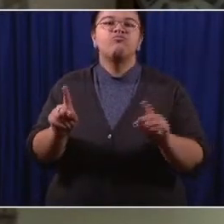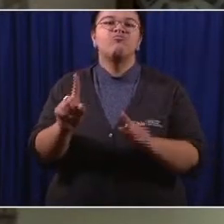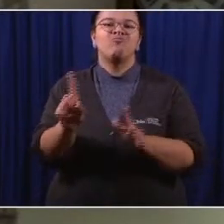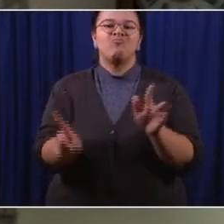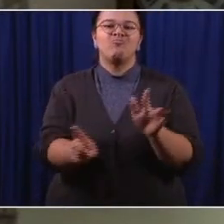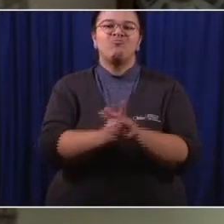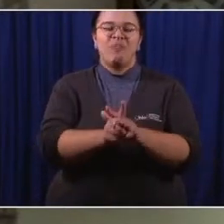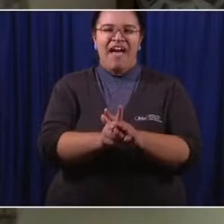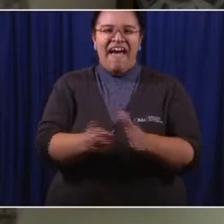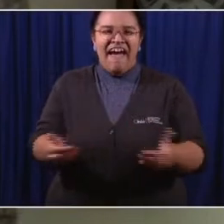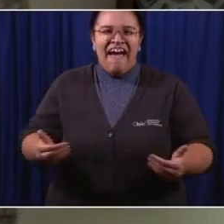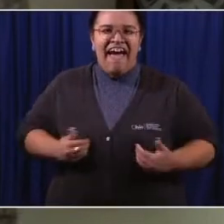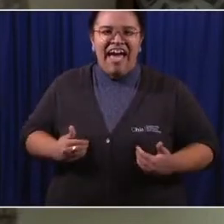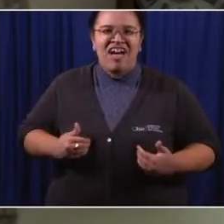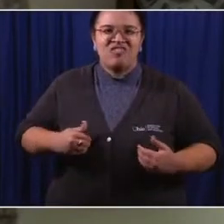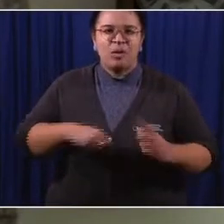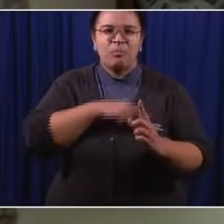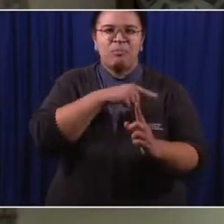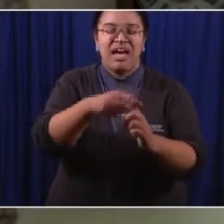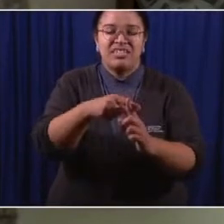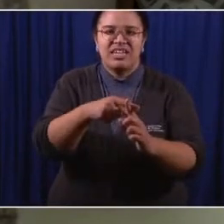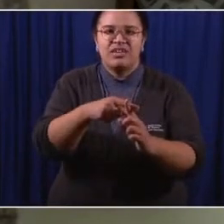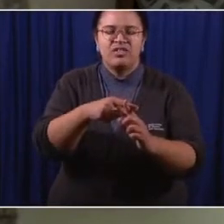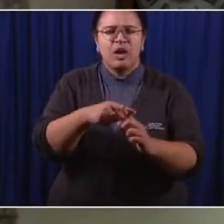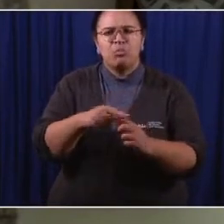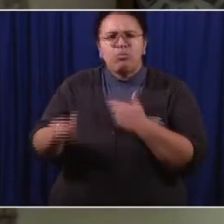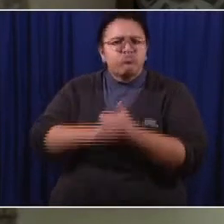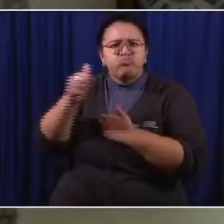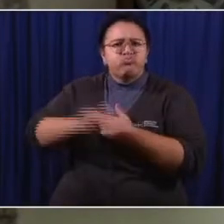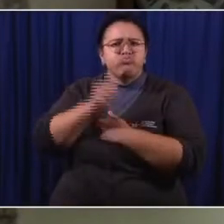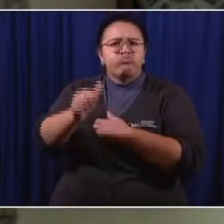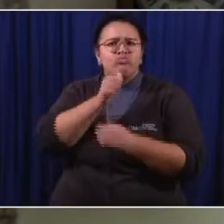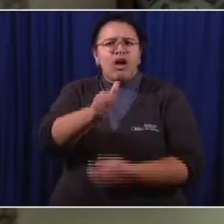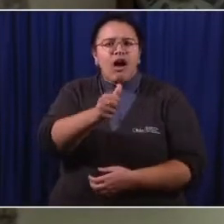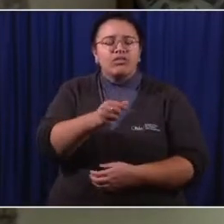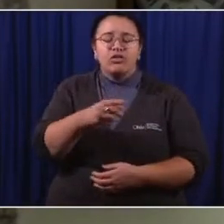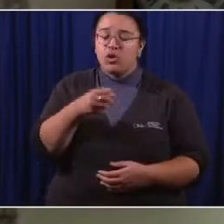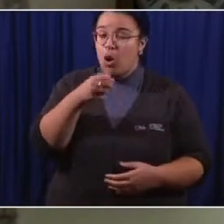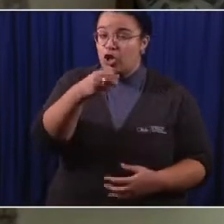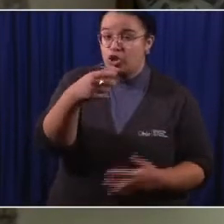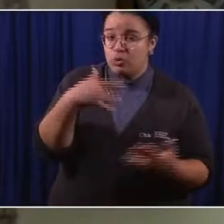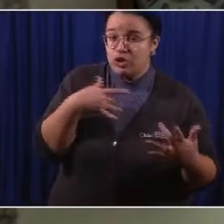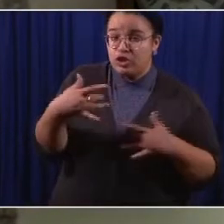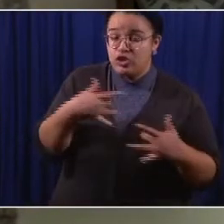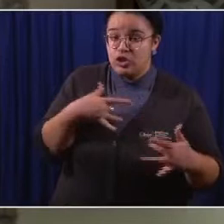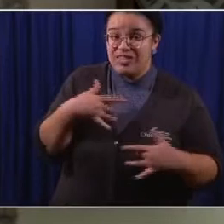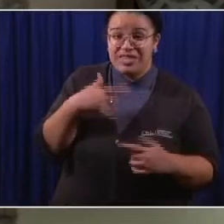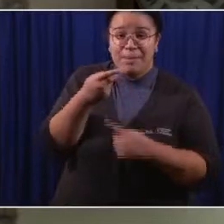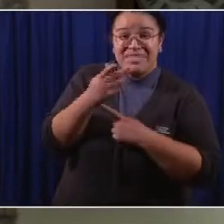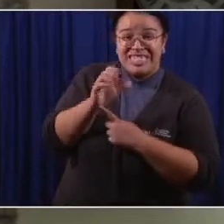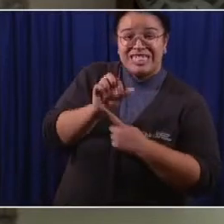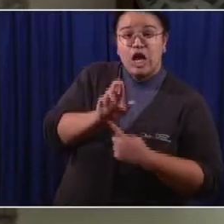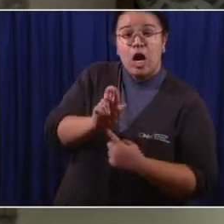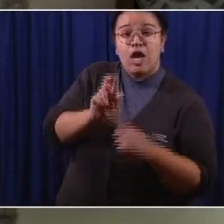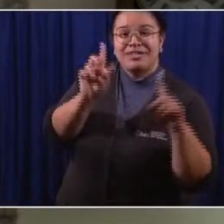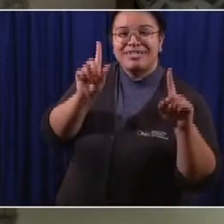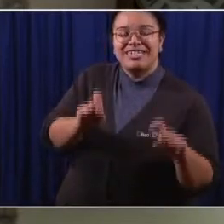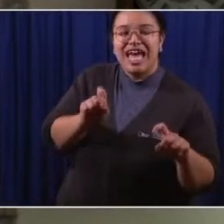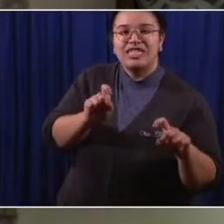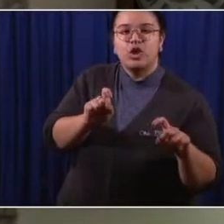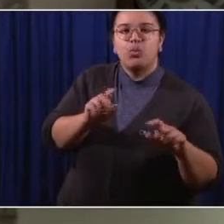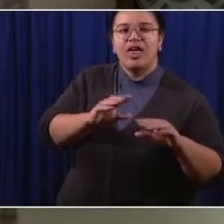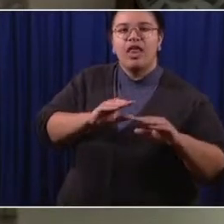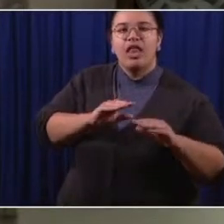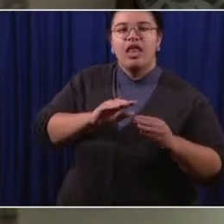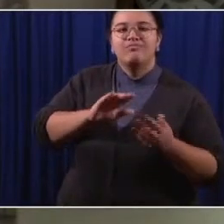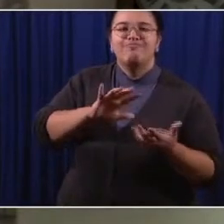are you concerned that that statistic may be painting an inaccurate picture in the state of Ohio?